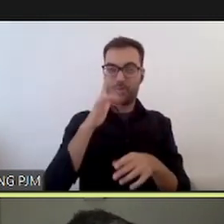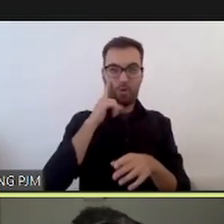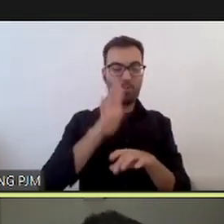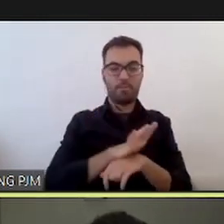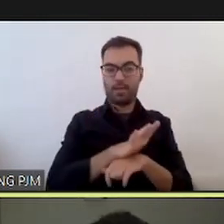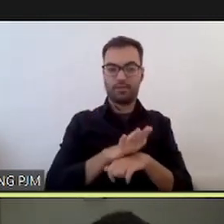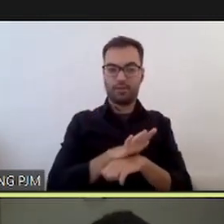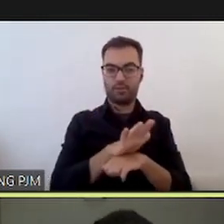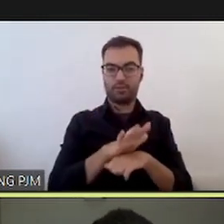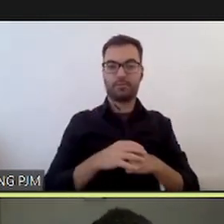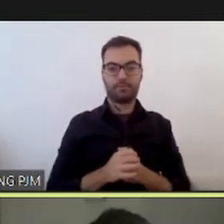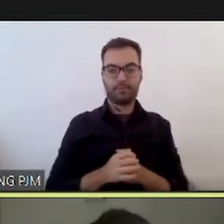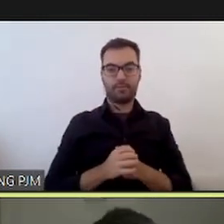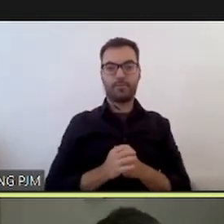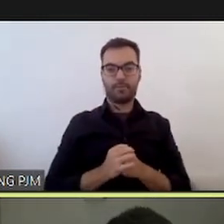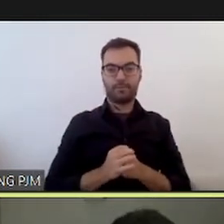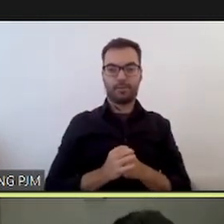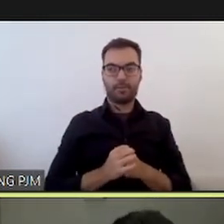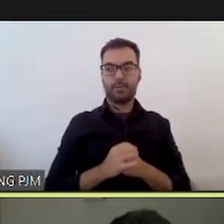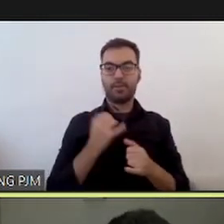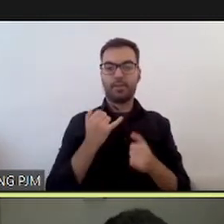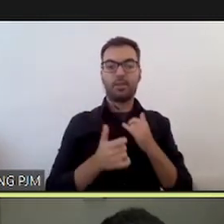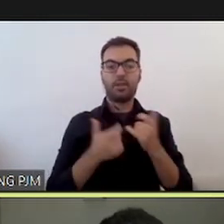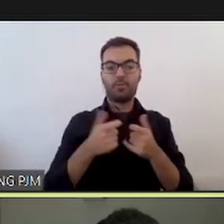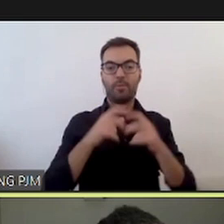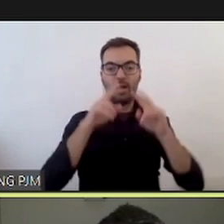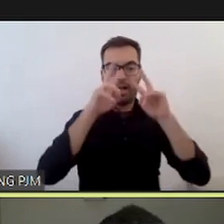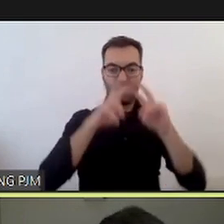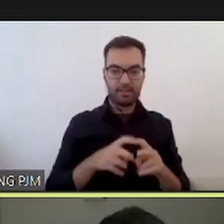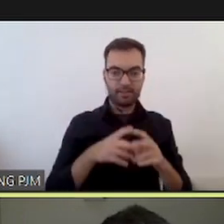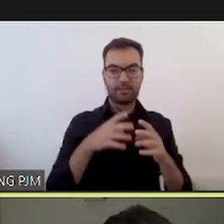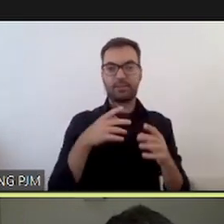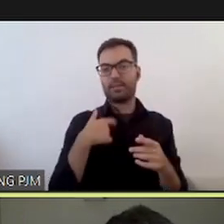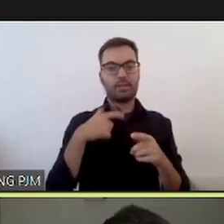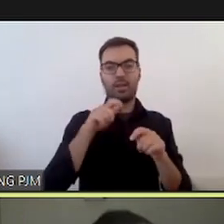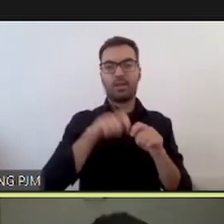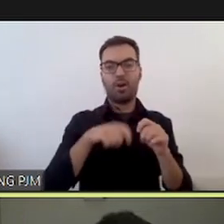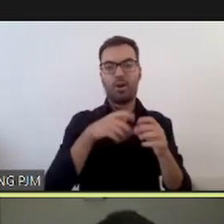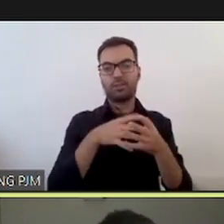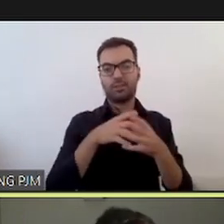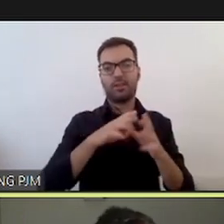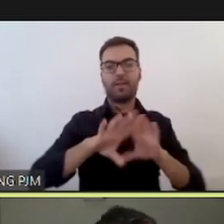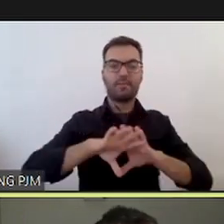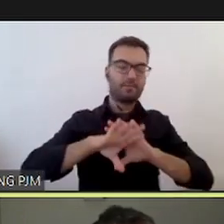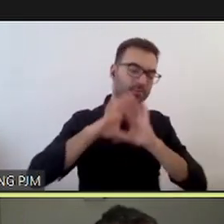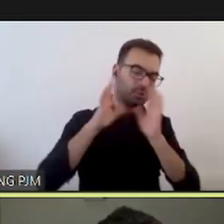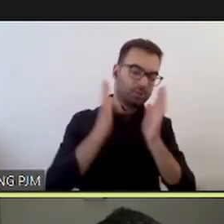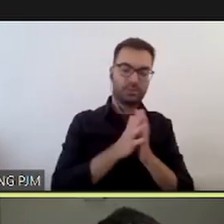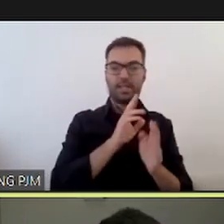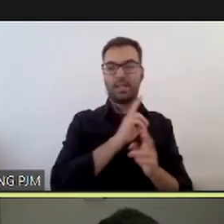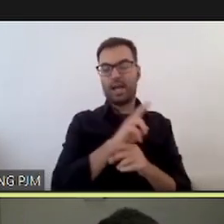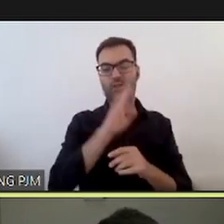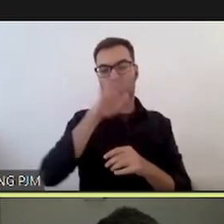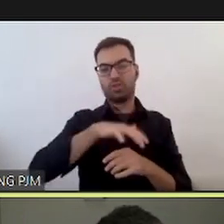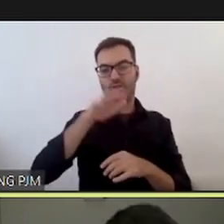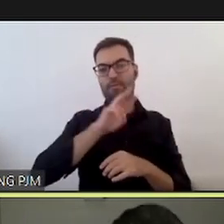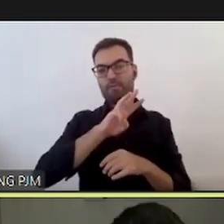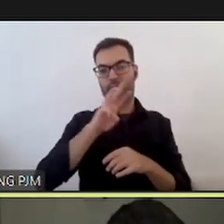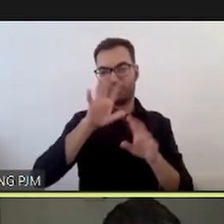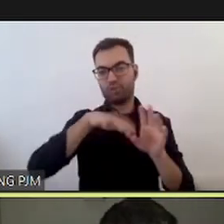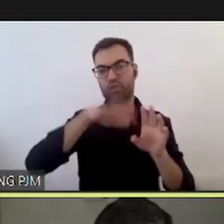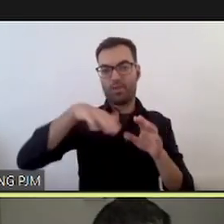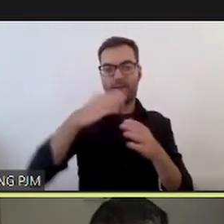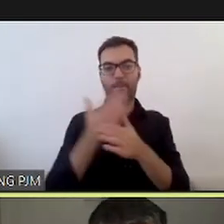And usually when we're doing the audit, we don't verify every page that is listed on